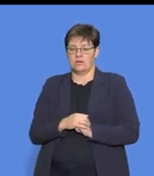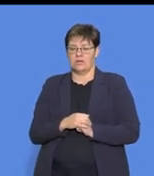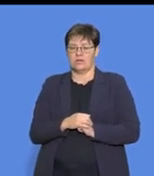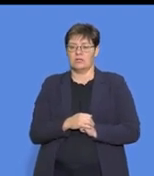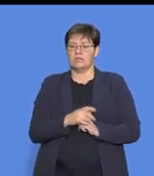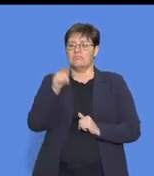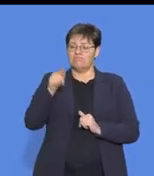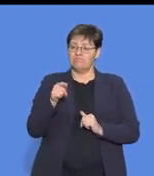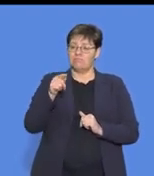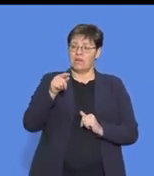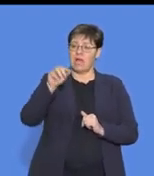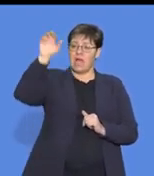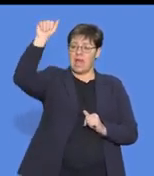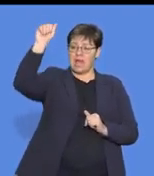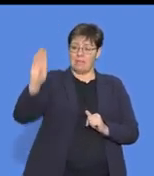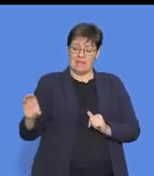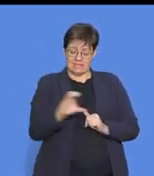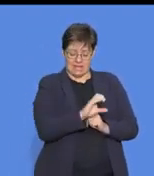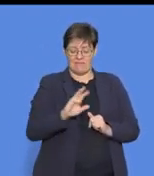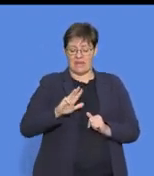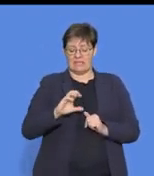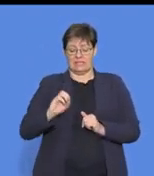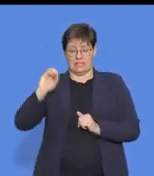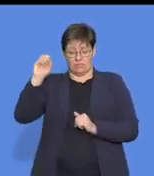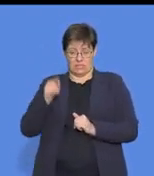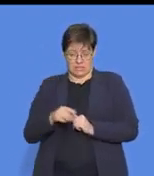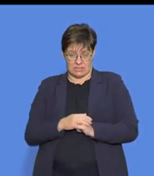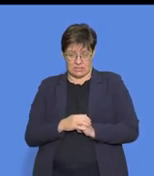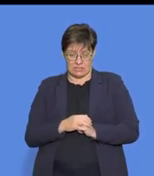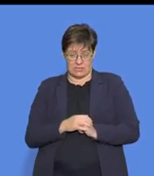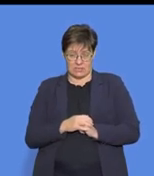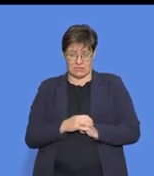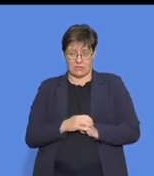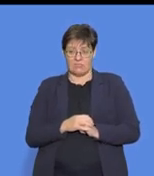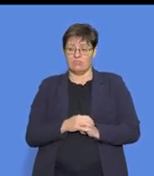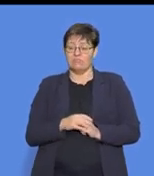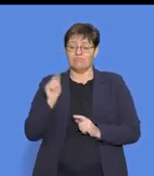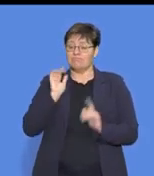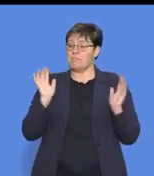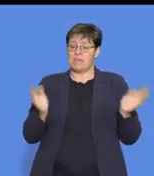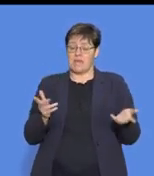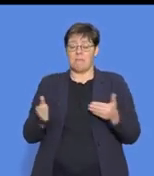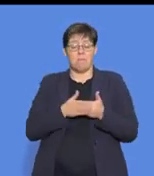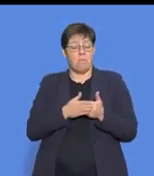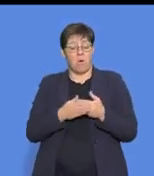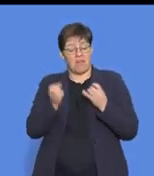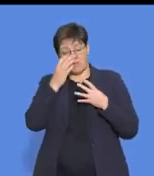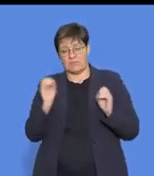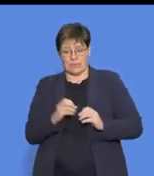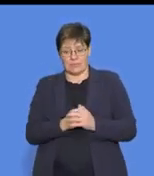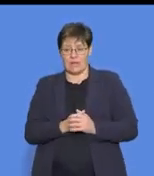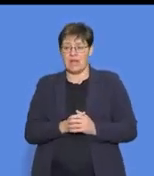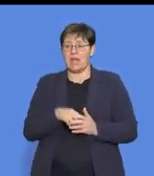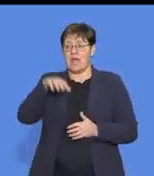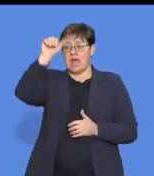here, this BCD is a right angle triangle. We've got an angle and nothing else in the triangle. In